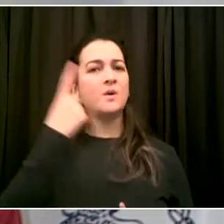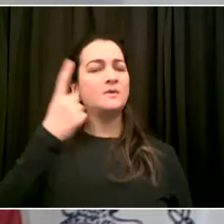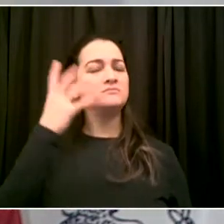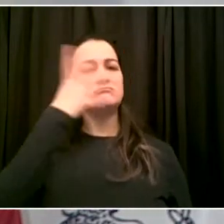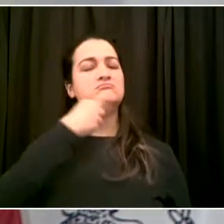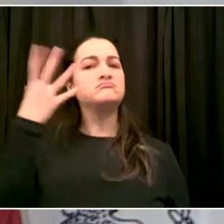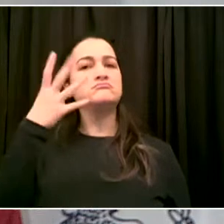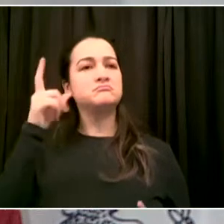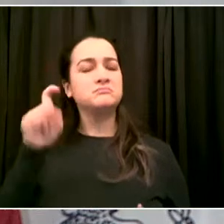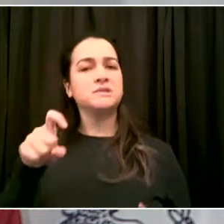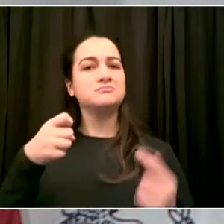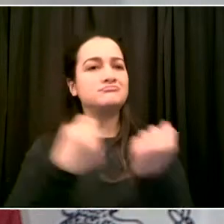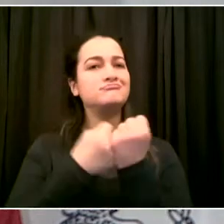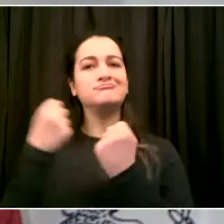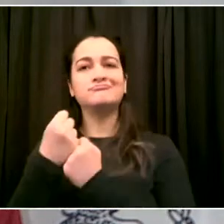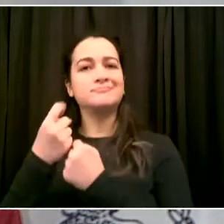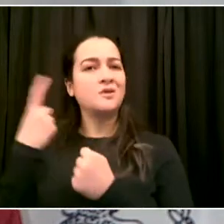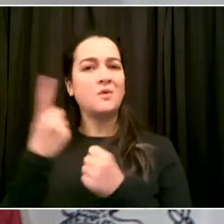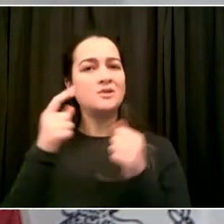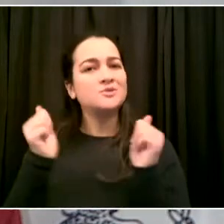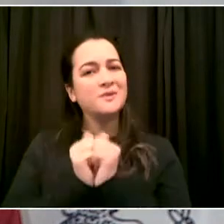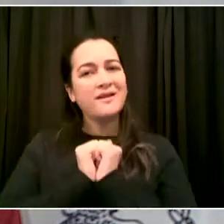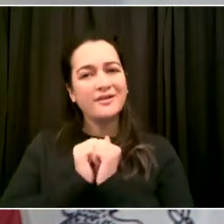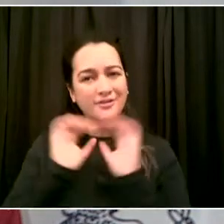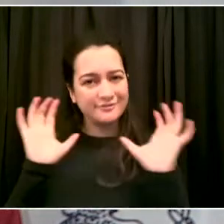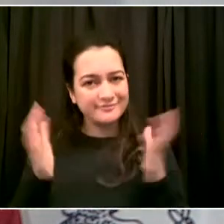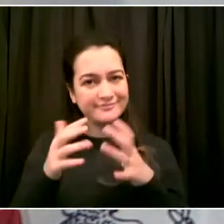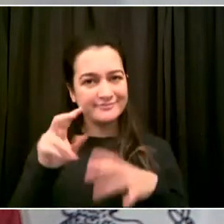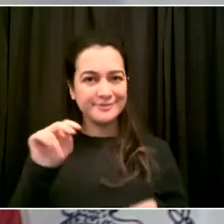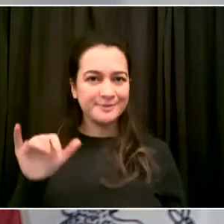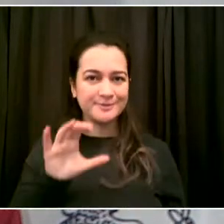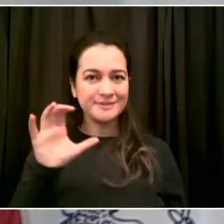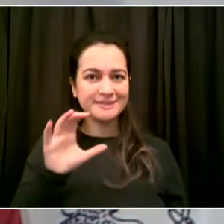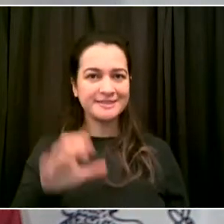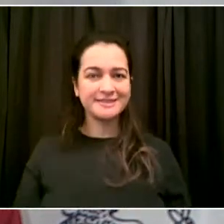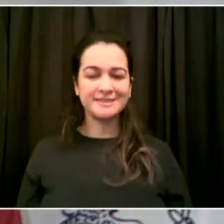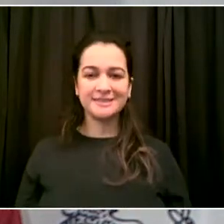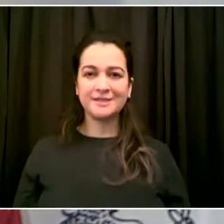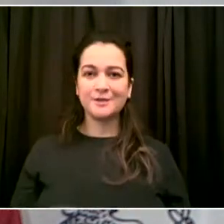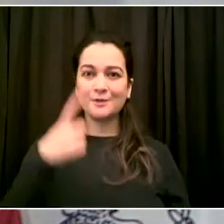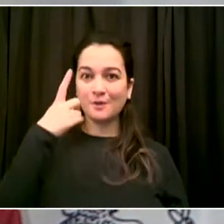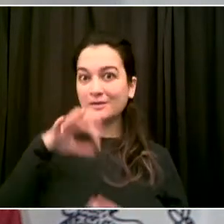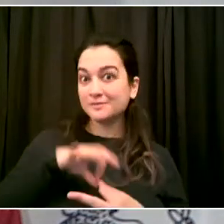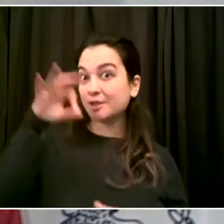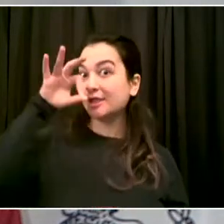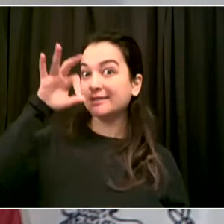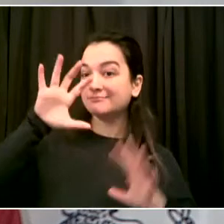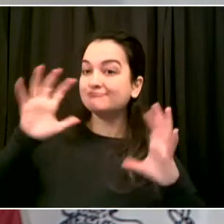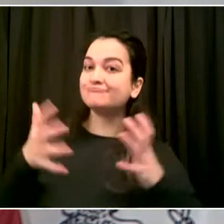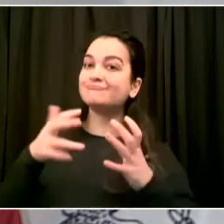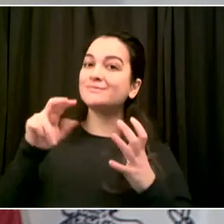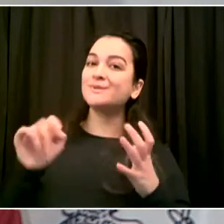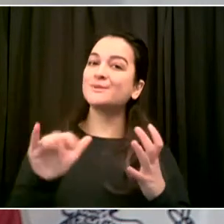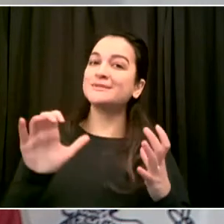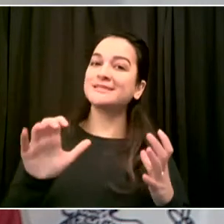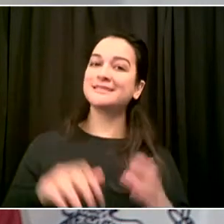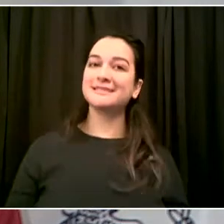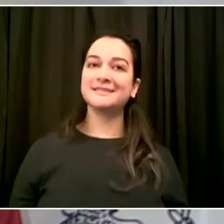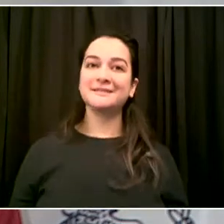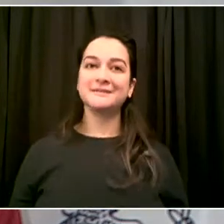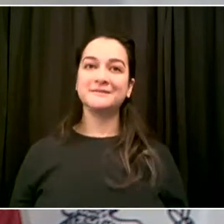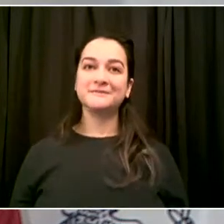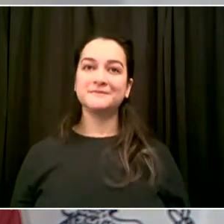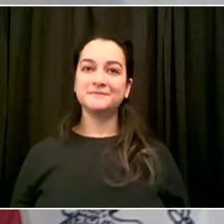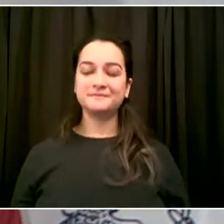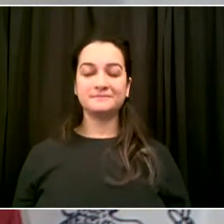earth, and create a common good. So that's what we're going to do again. Respect for everyone, unity among